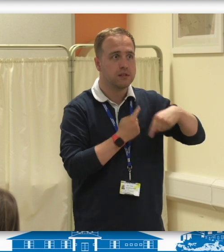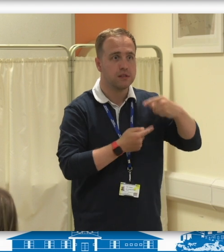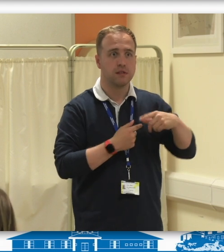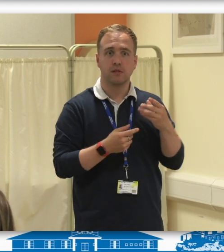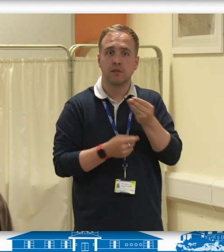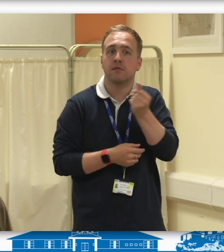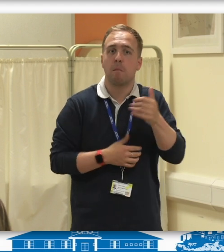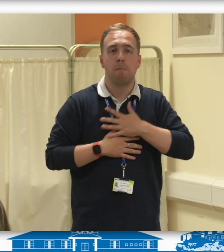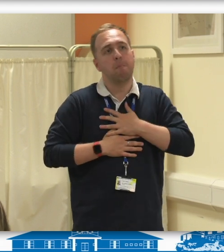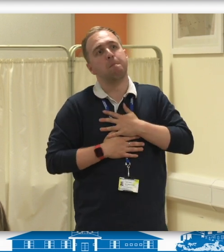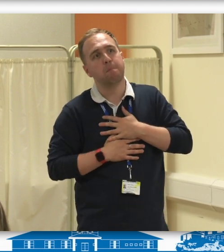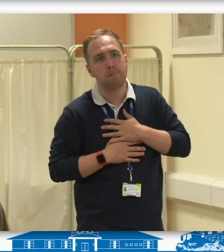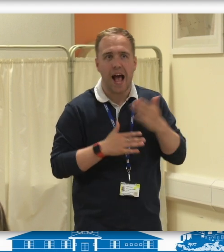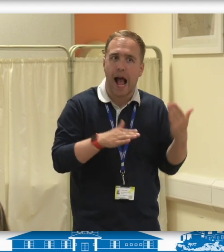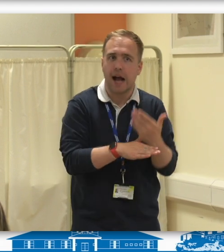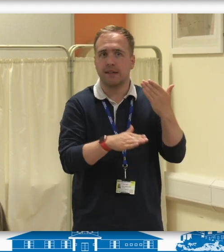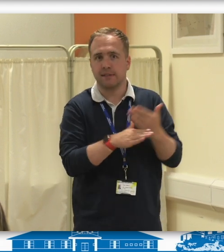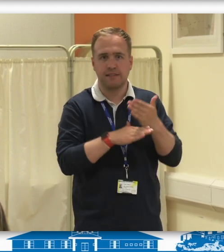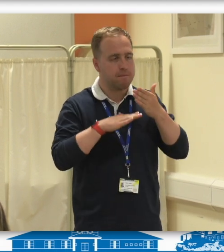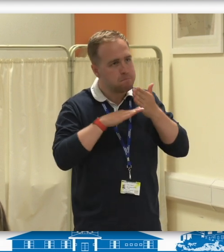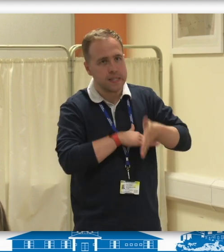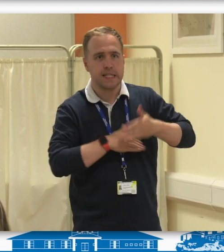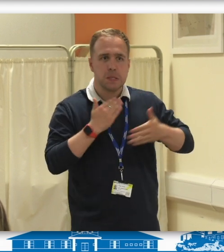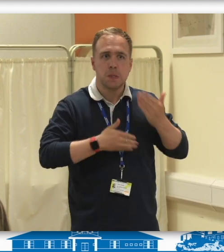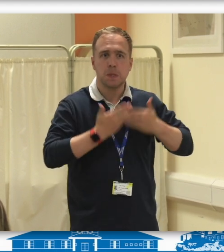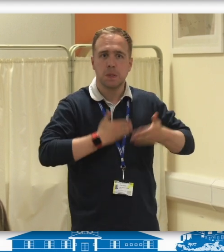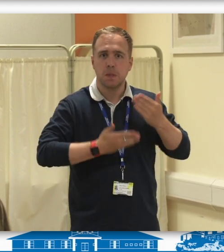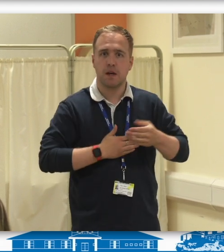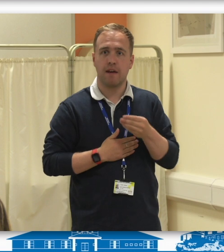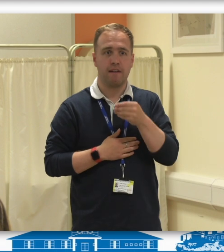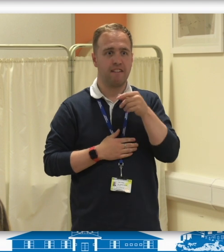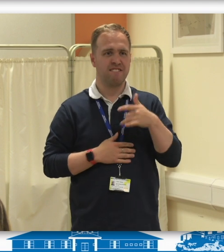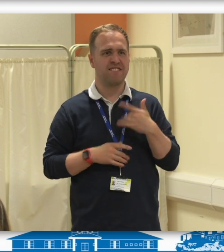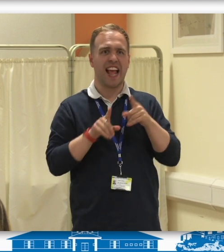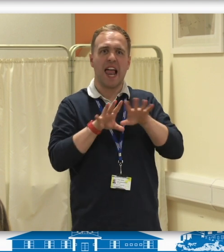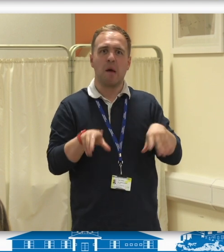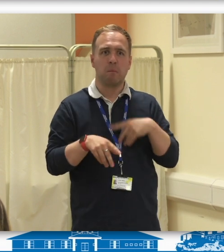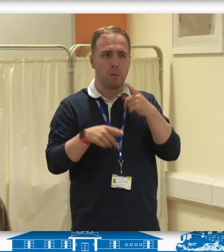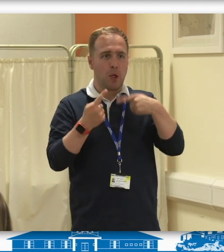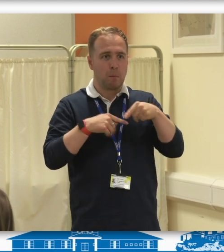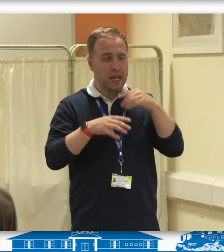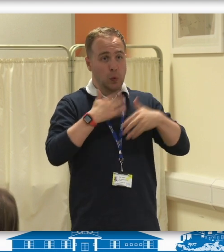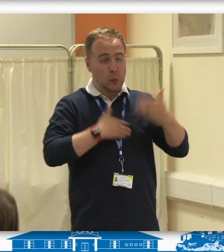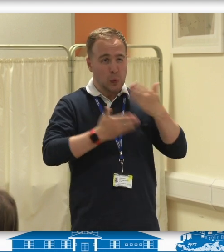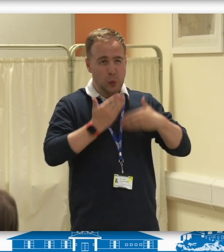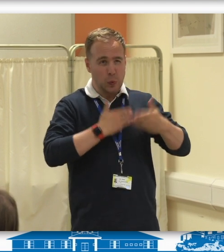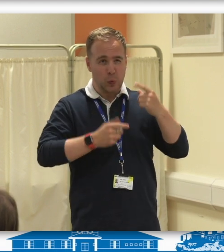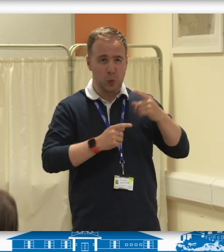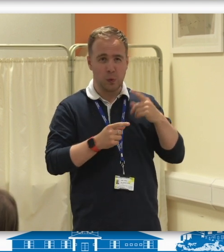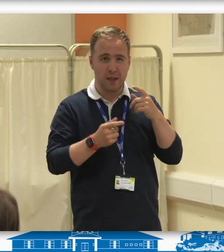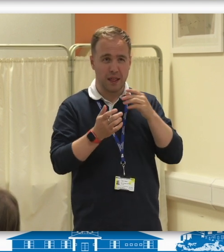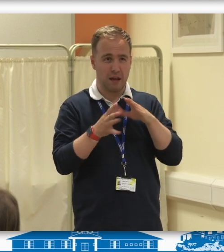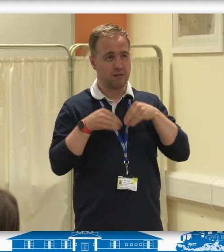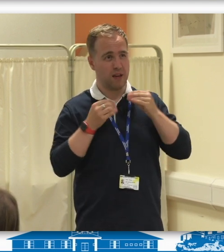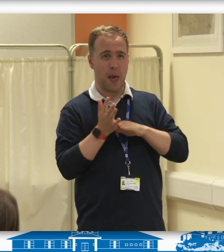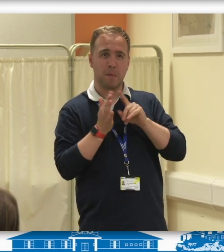enjoy being very active, and I often feel that people have been running at 120% before the onset of